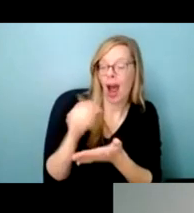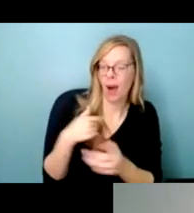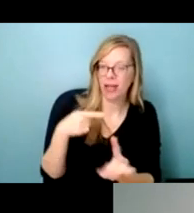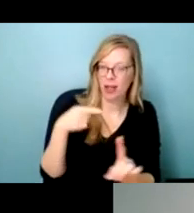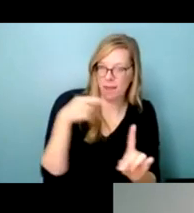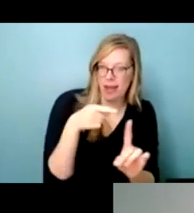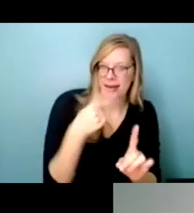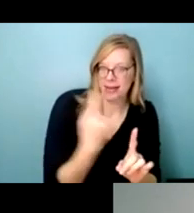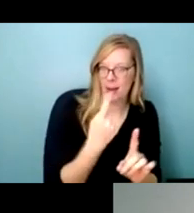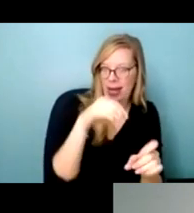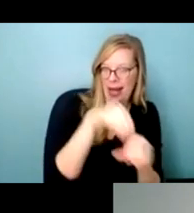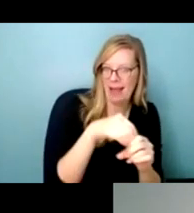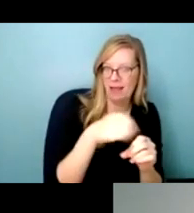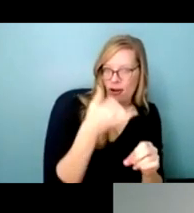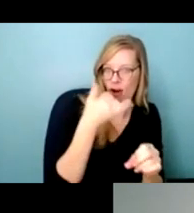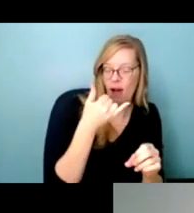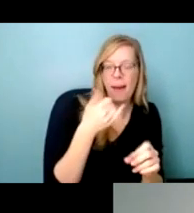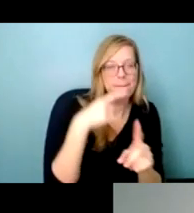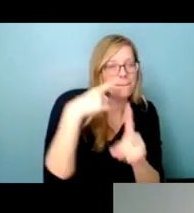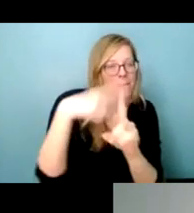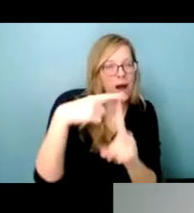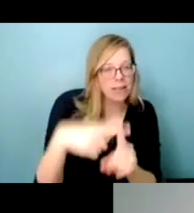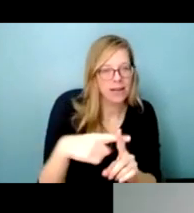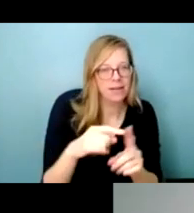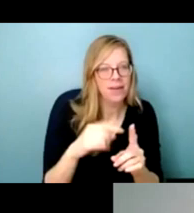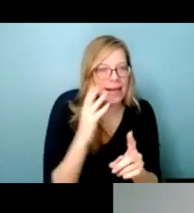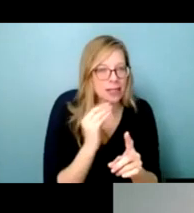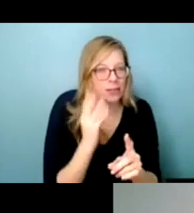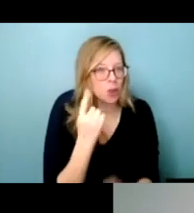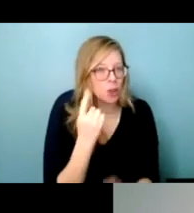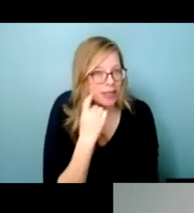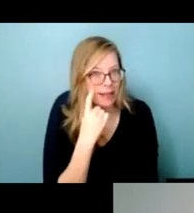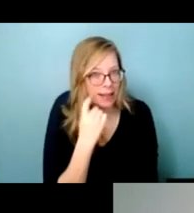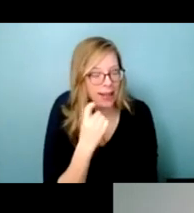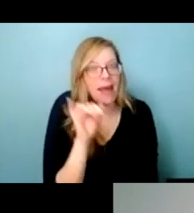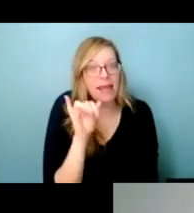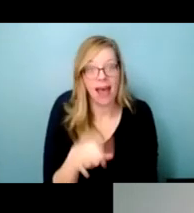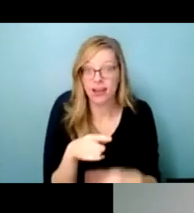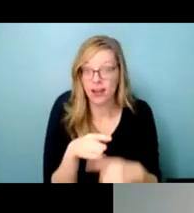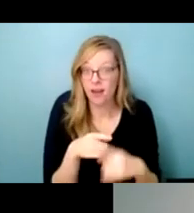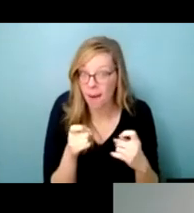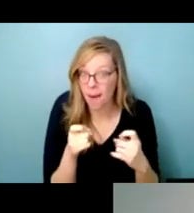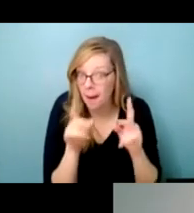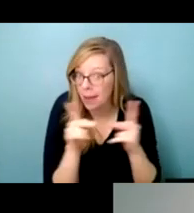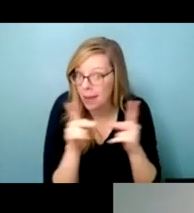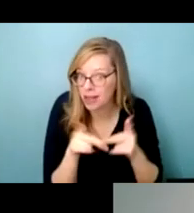because we've had a positive experience recently, and it comes from an unlikely place.